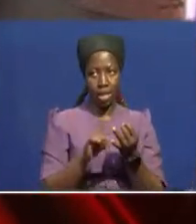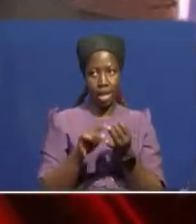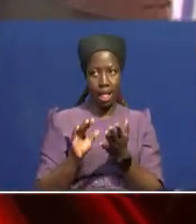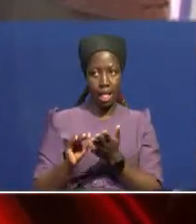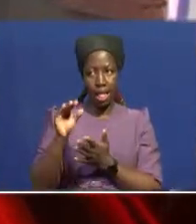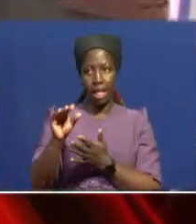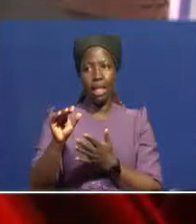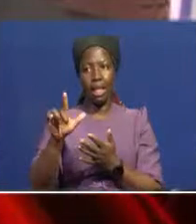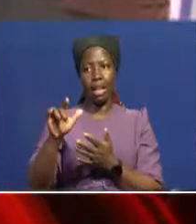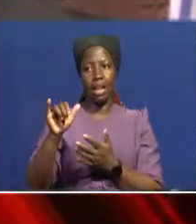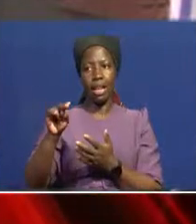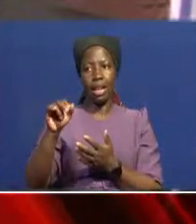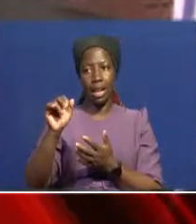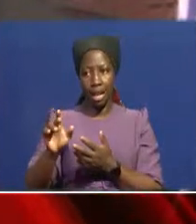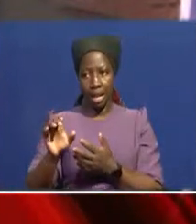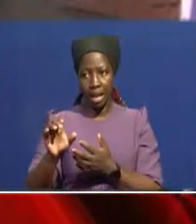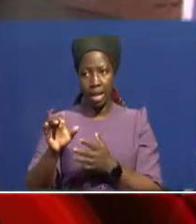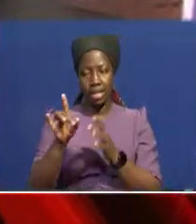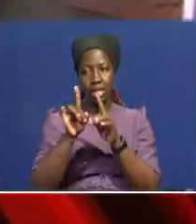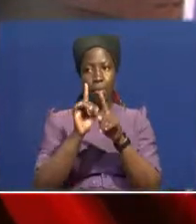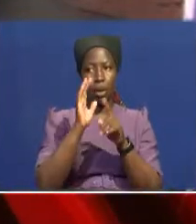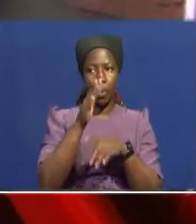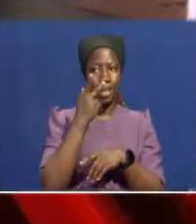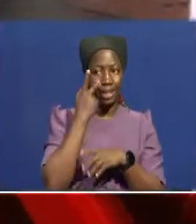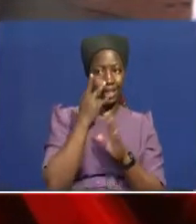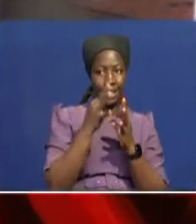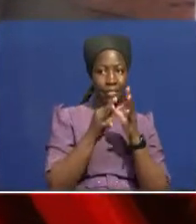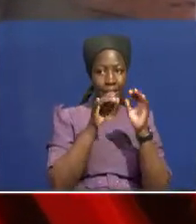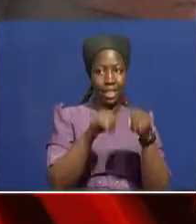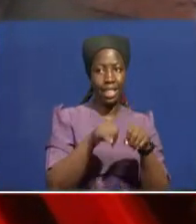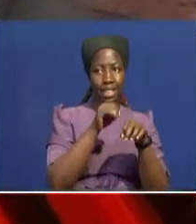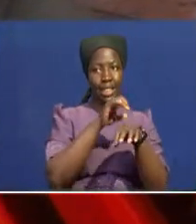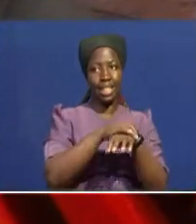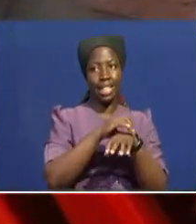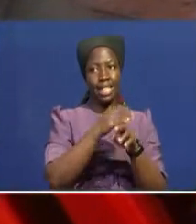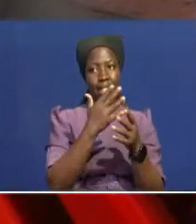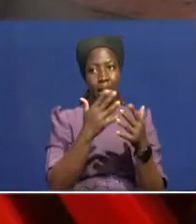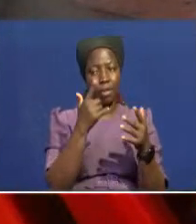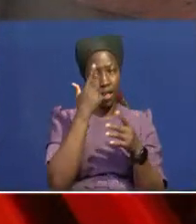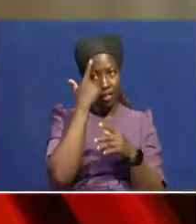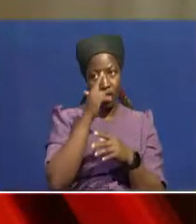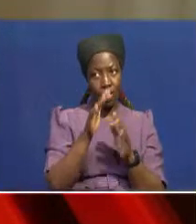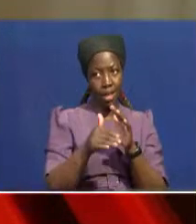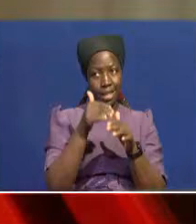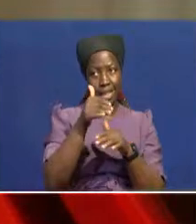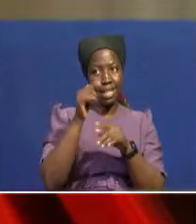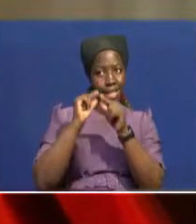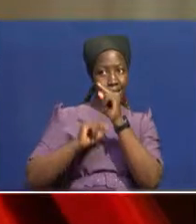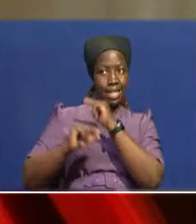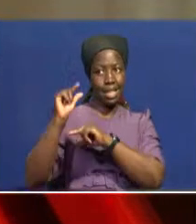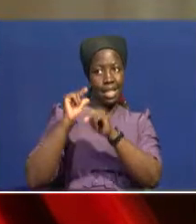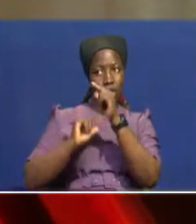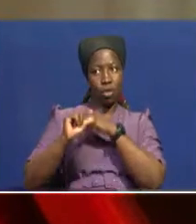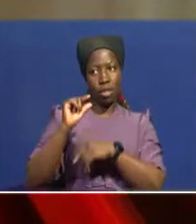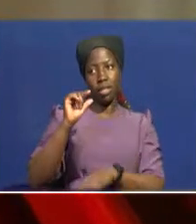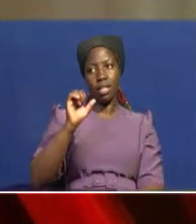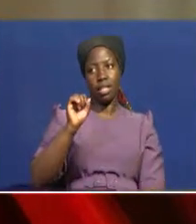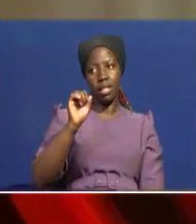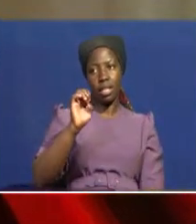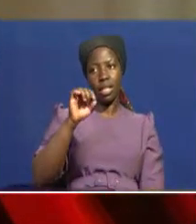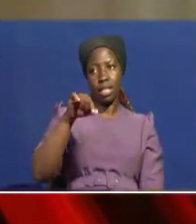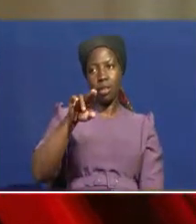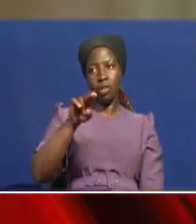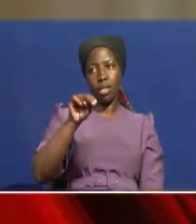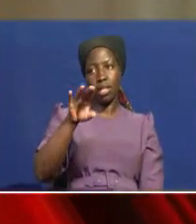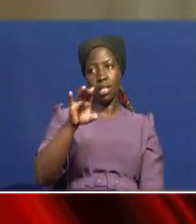LINAC. We'll see if we can also squeeze something to get for the next generation sequencing. Next generation sequencing machine. This